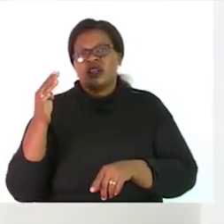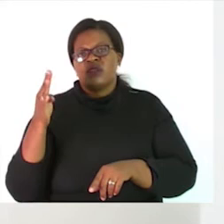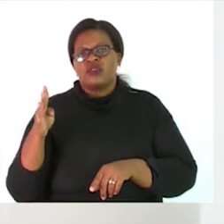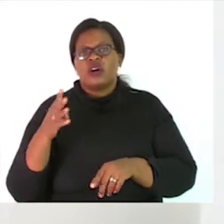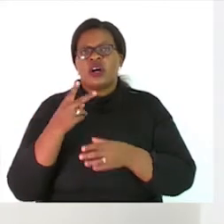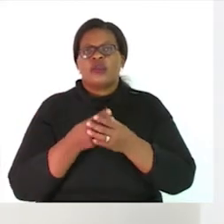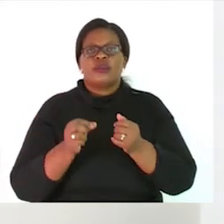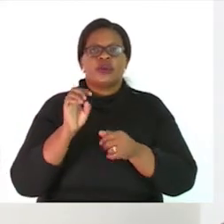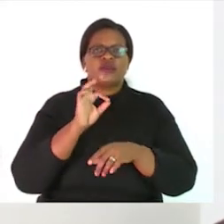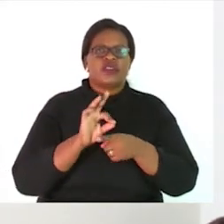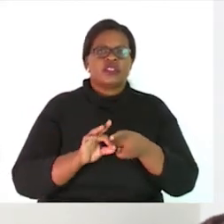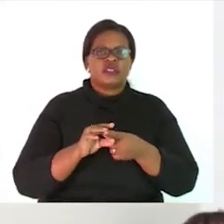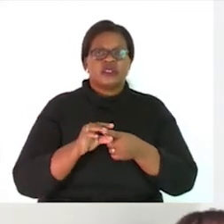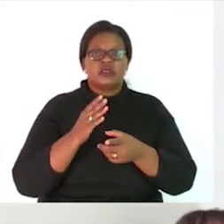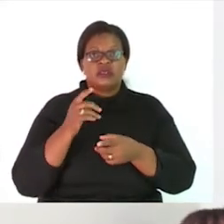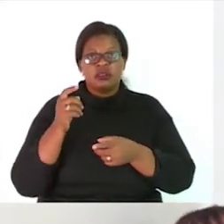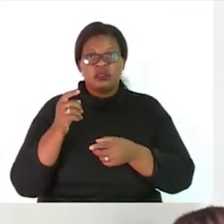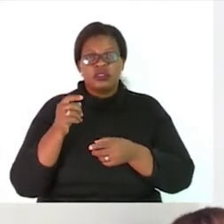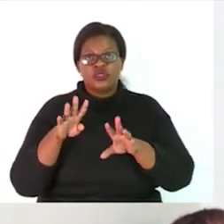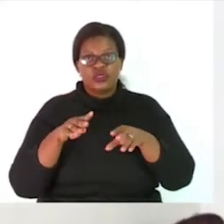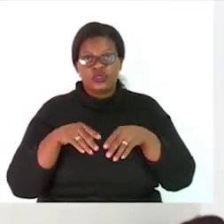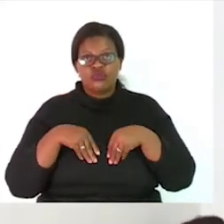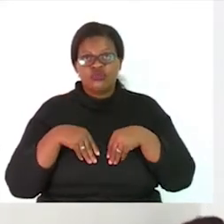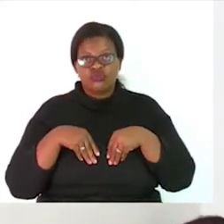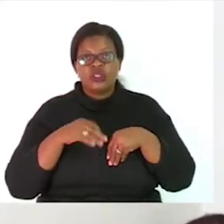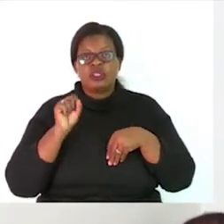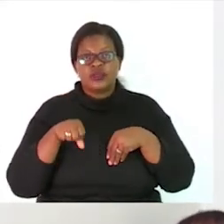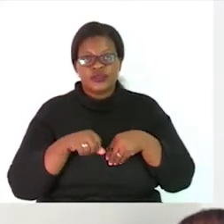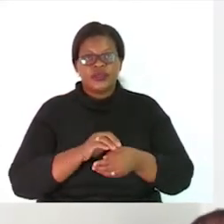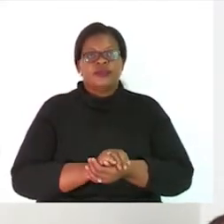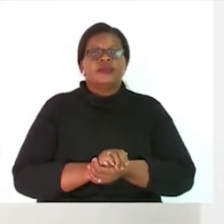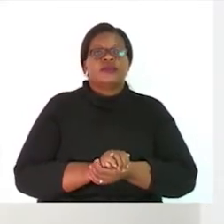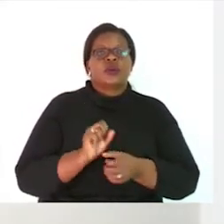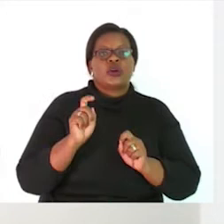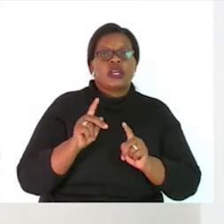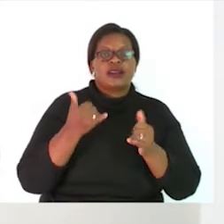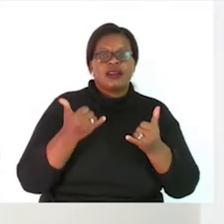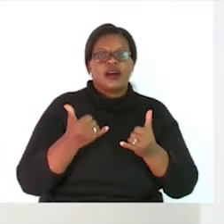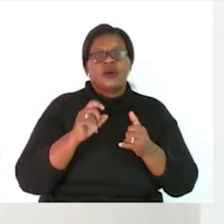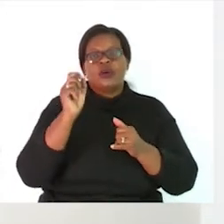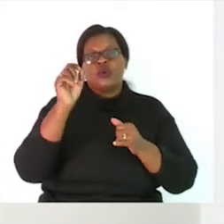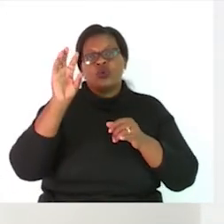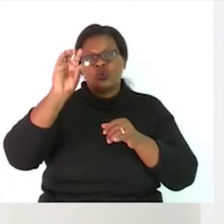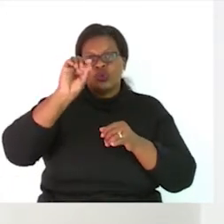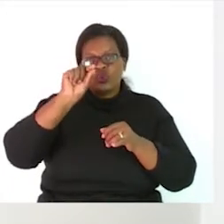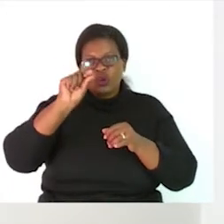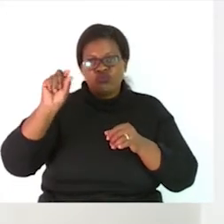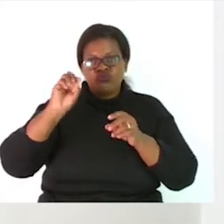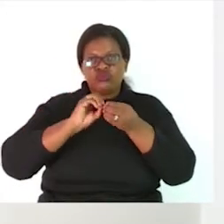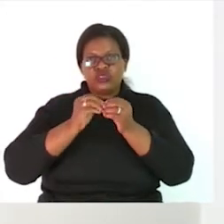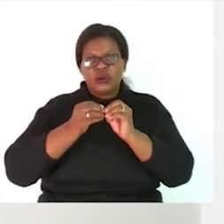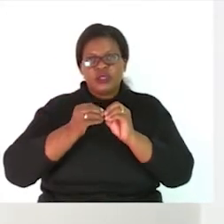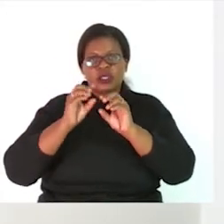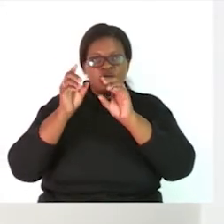factors. Do you agree? Yes. All right. So now we are going to take these factors and